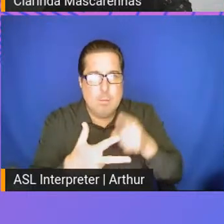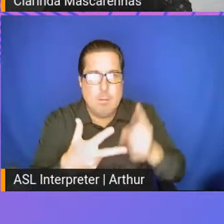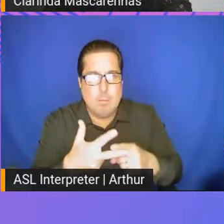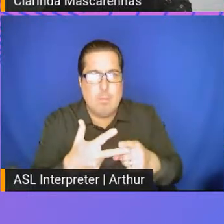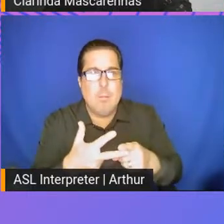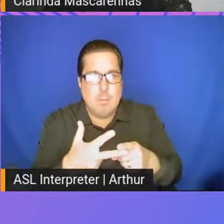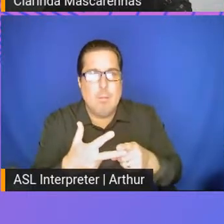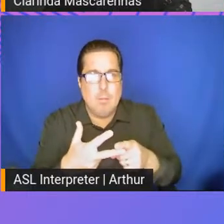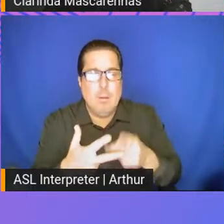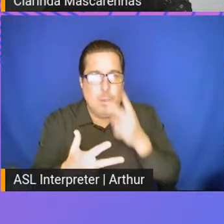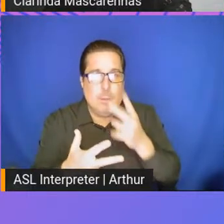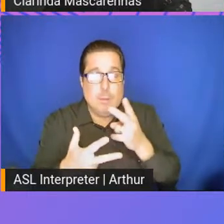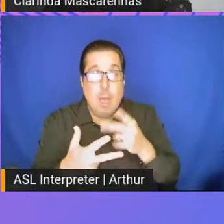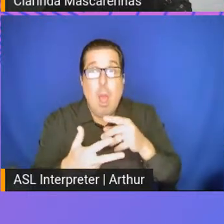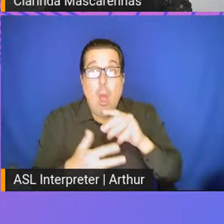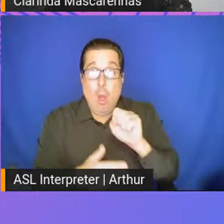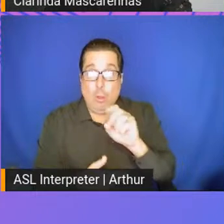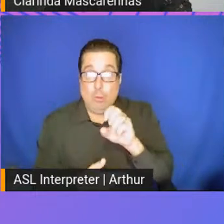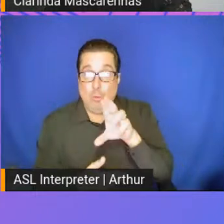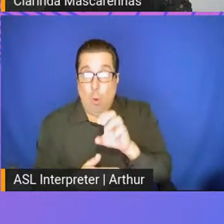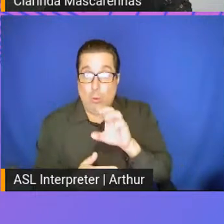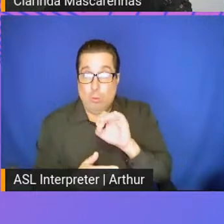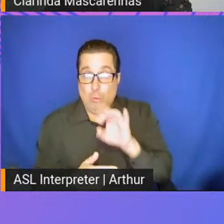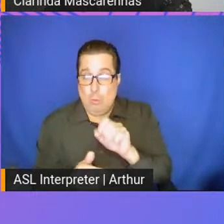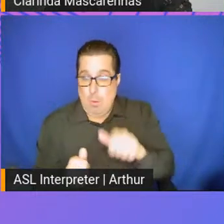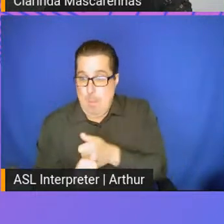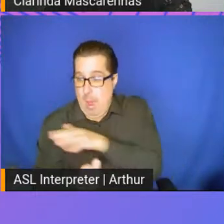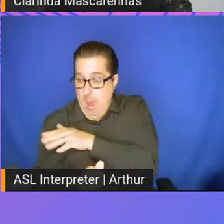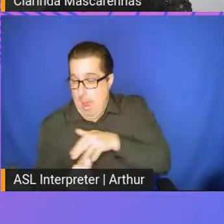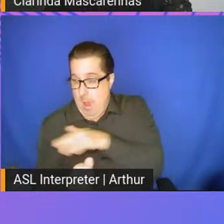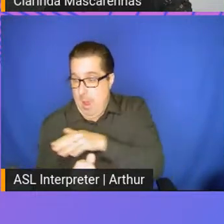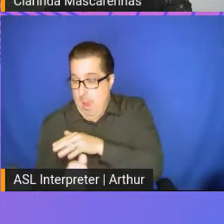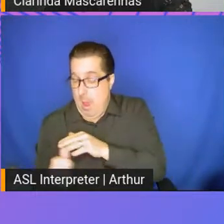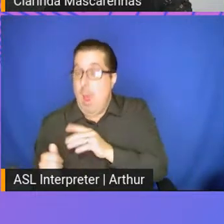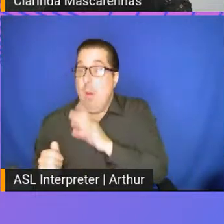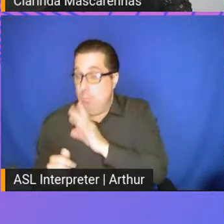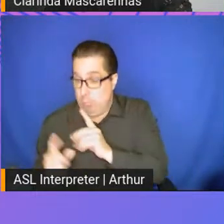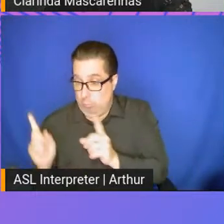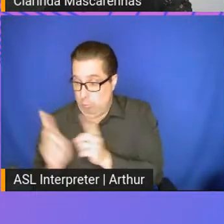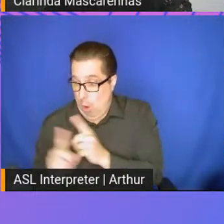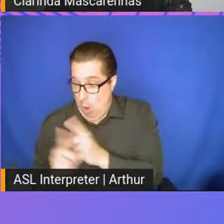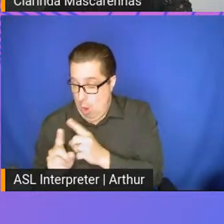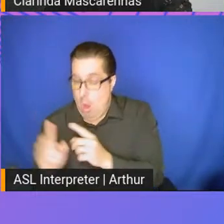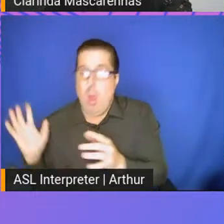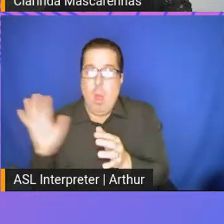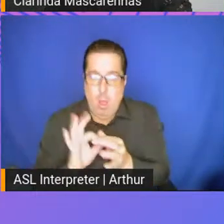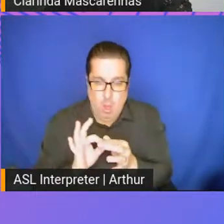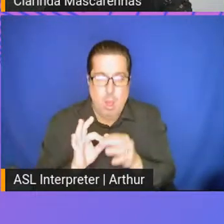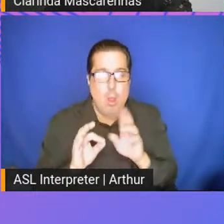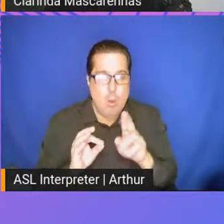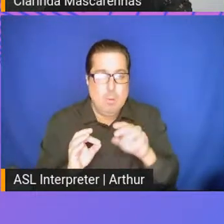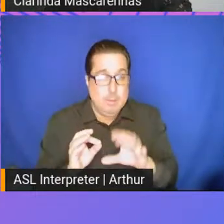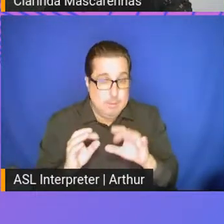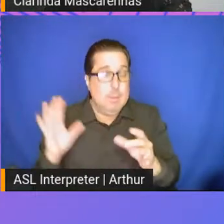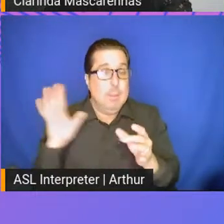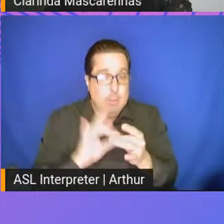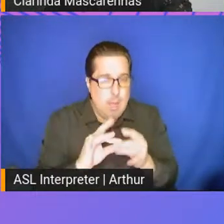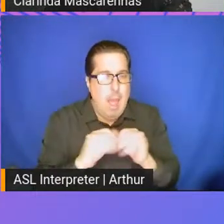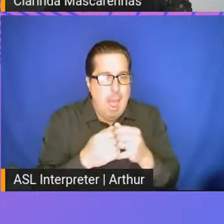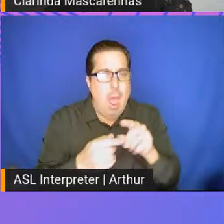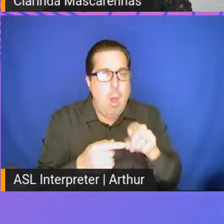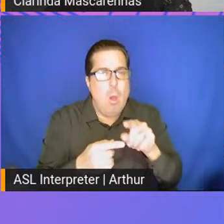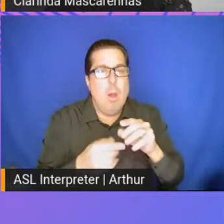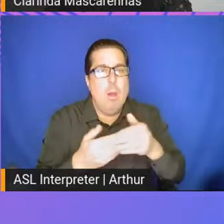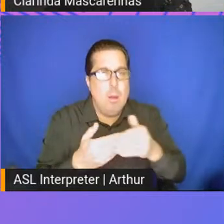to the backend and connect to database through the VPC to see how exactly works. So